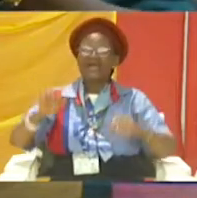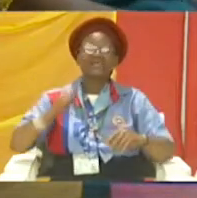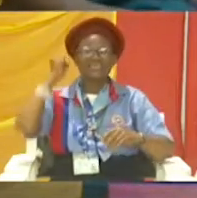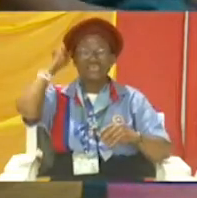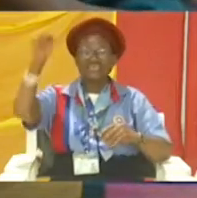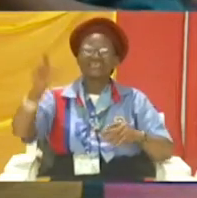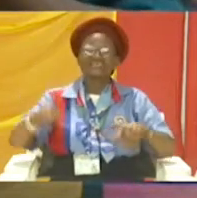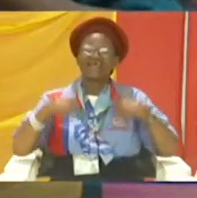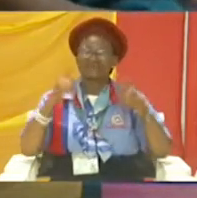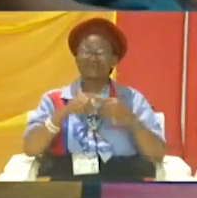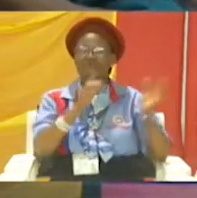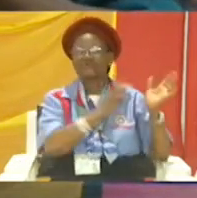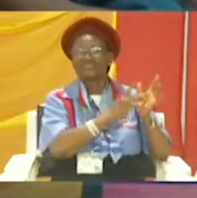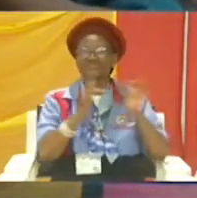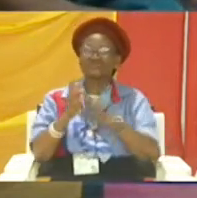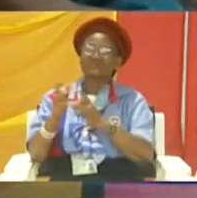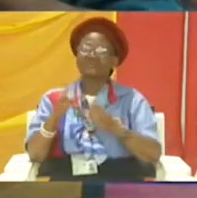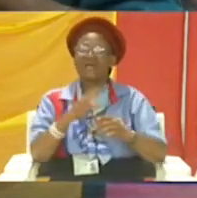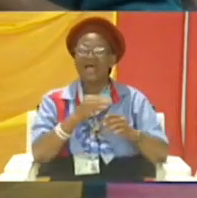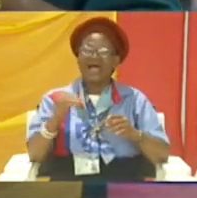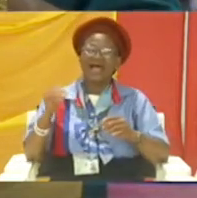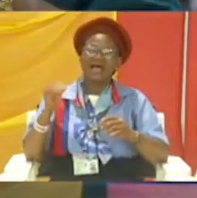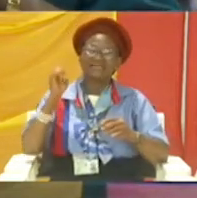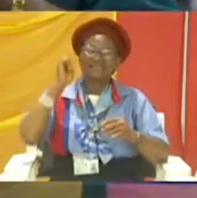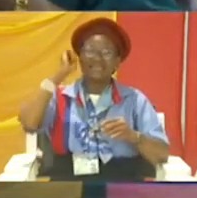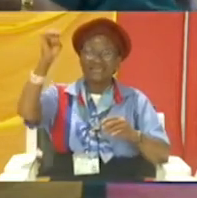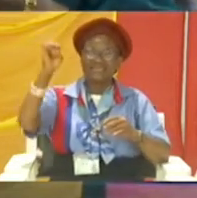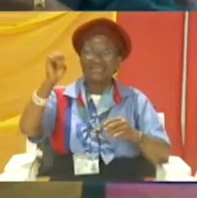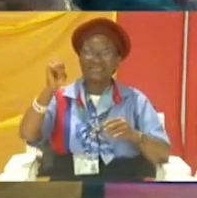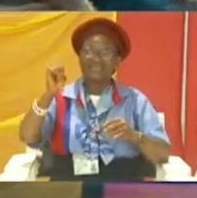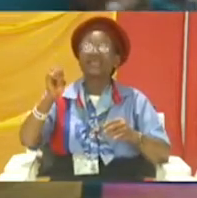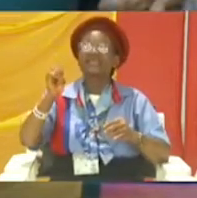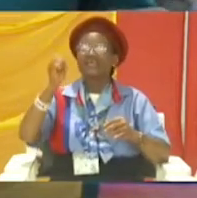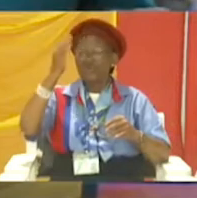That he had discovered that power passes power.